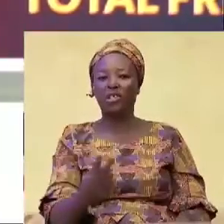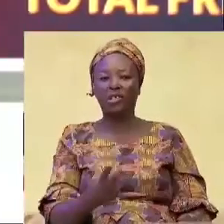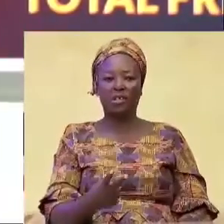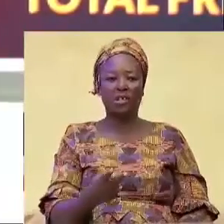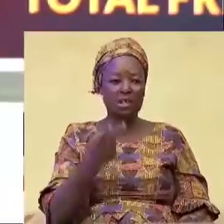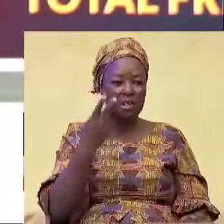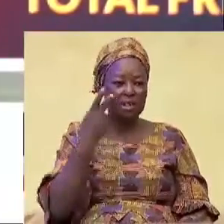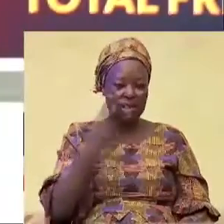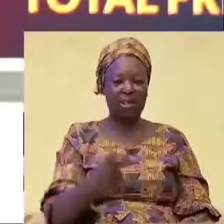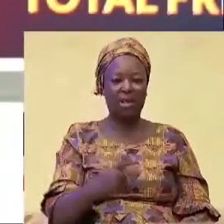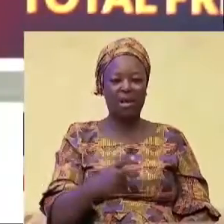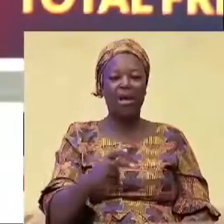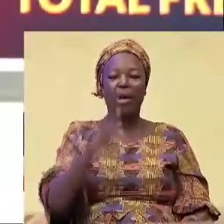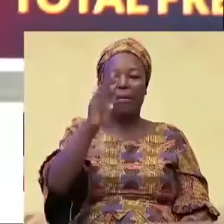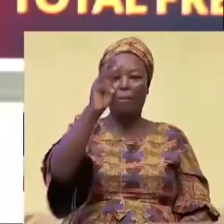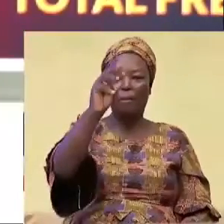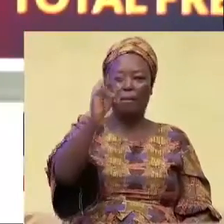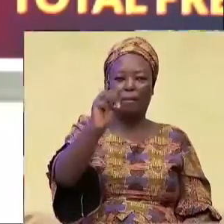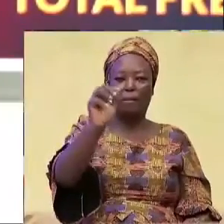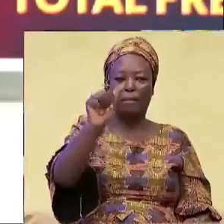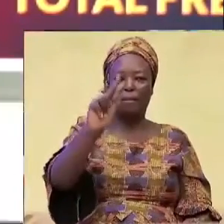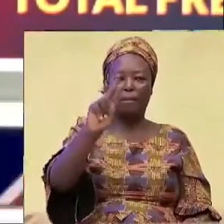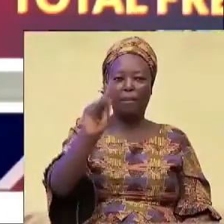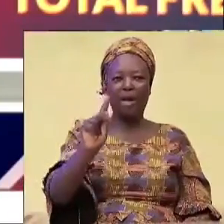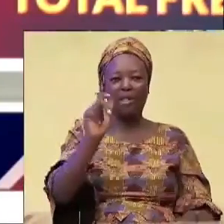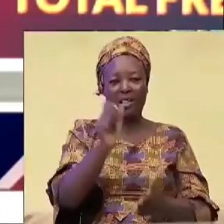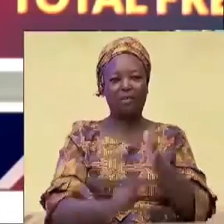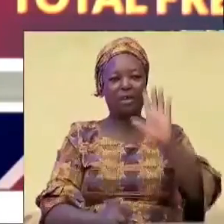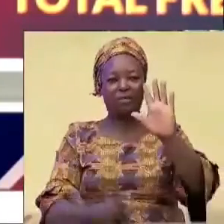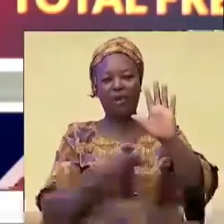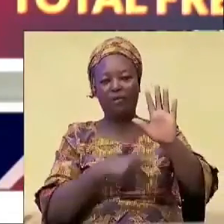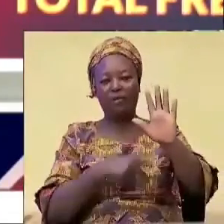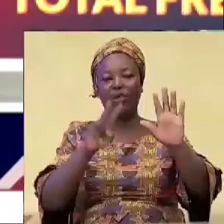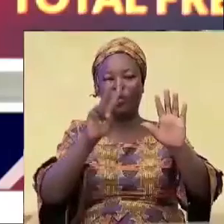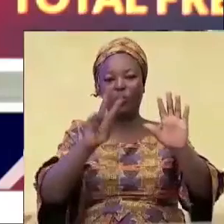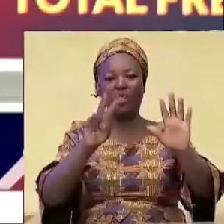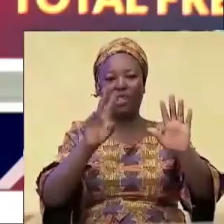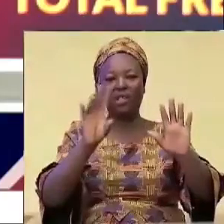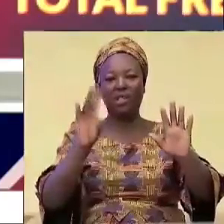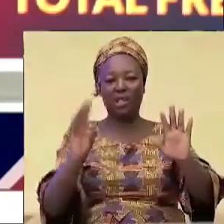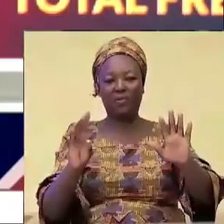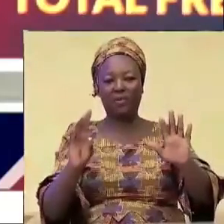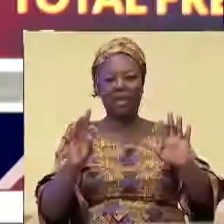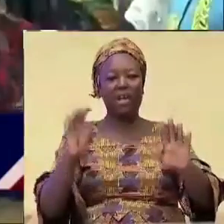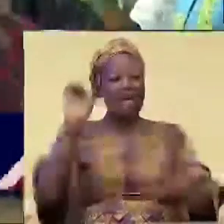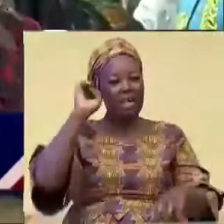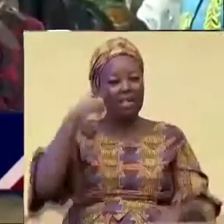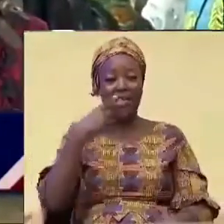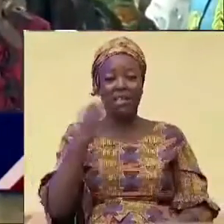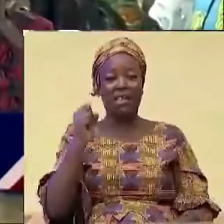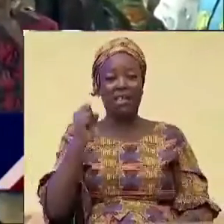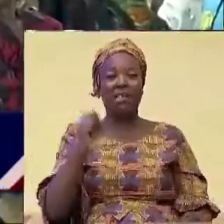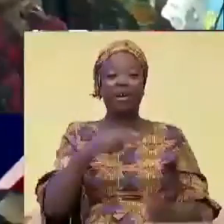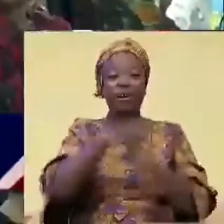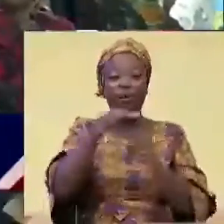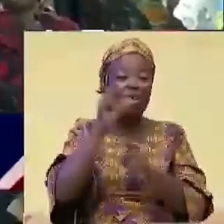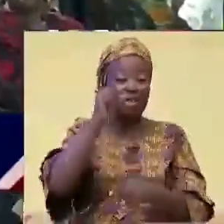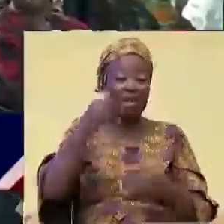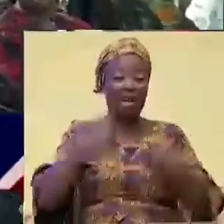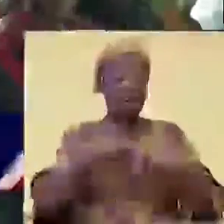voice. Look at Mark chapter 5, verse 27. It says, when she